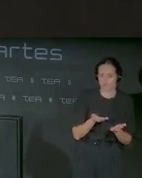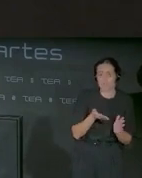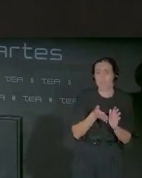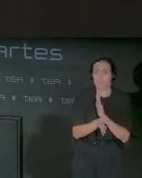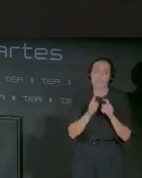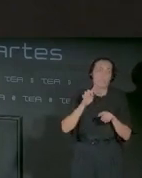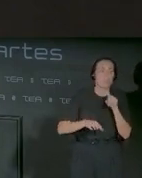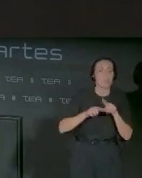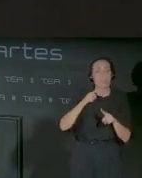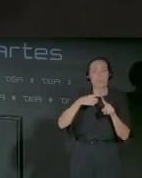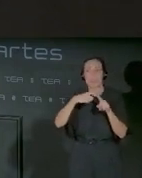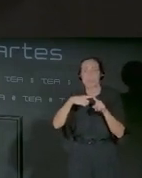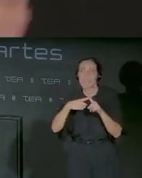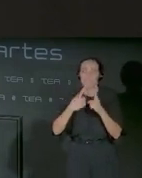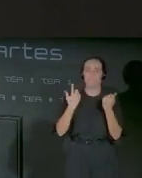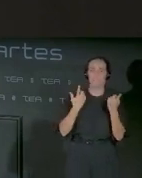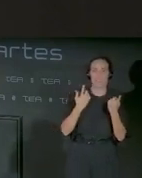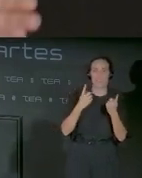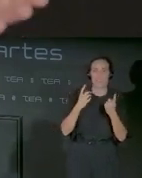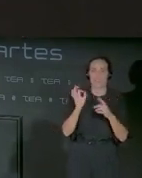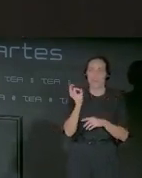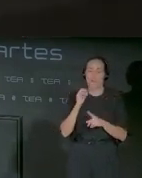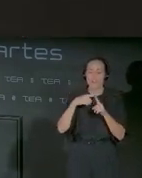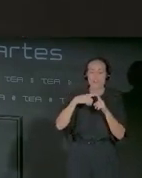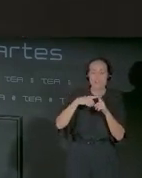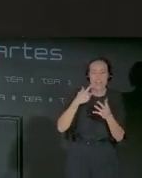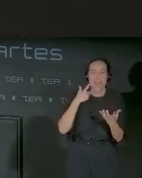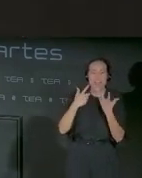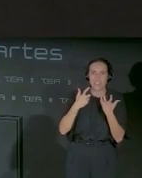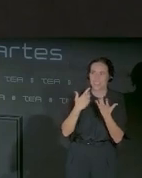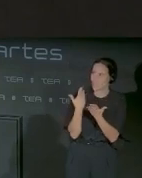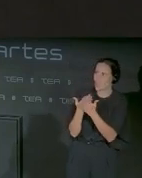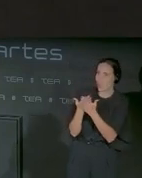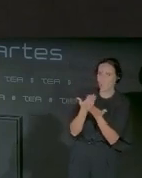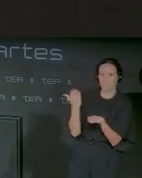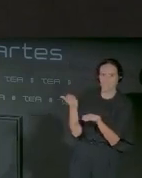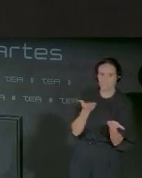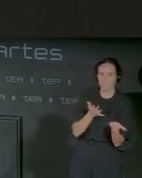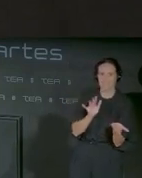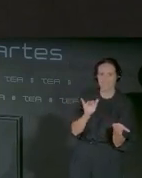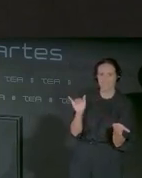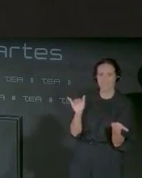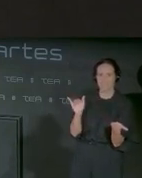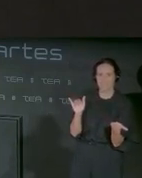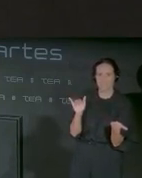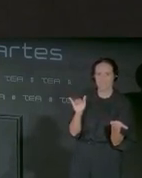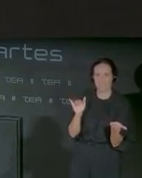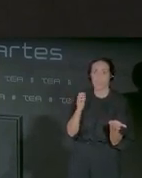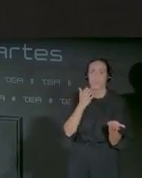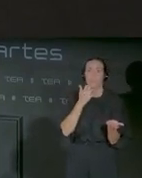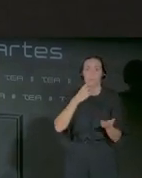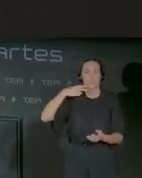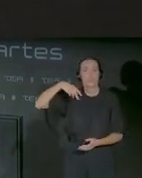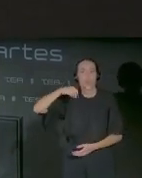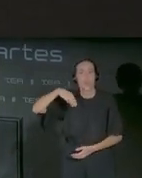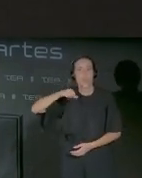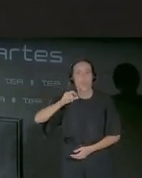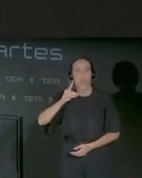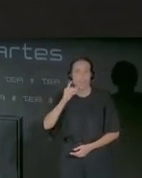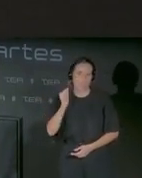game, but like, just give an example, Greece from Nomada, it's a great game that's also commercially successful,